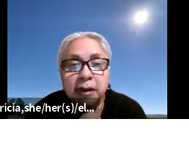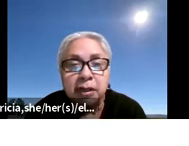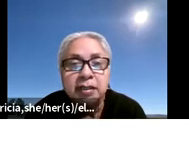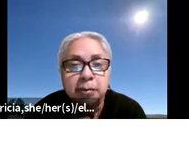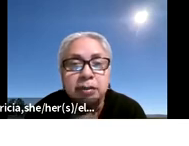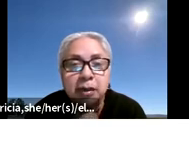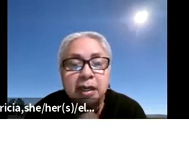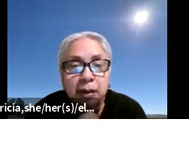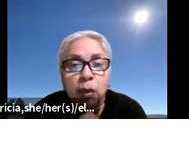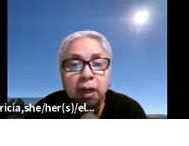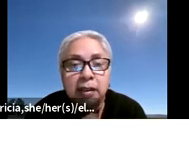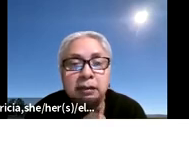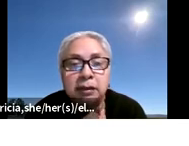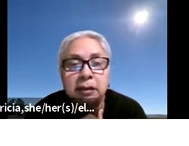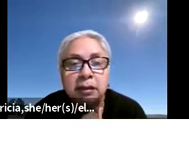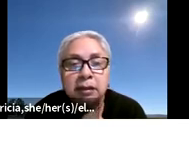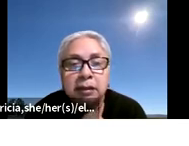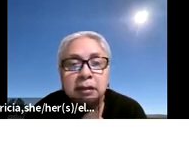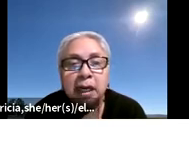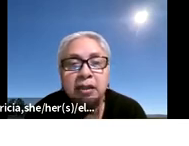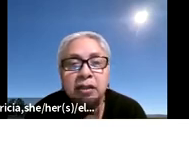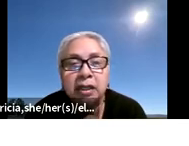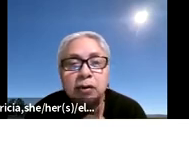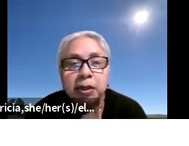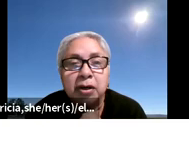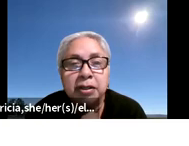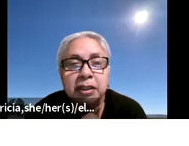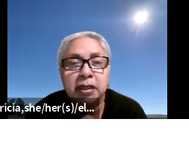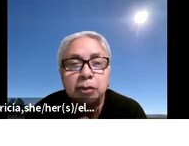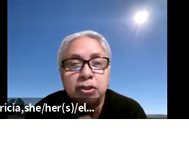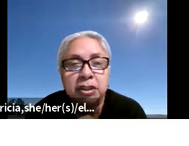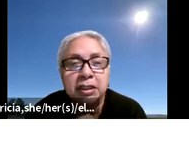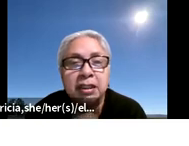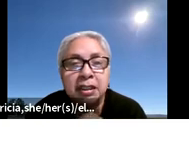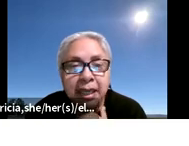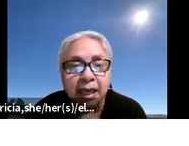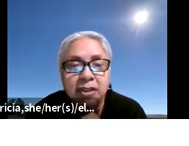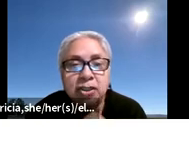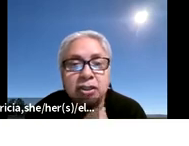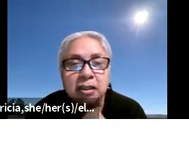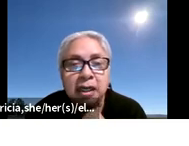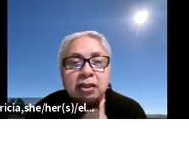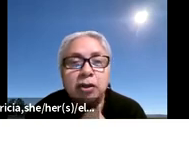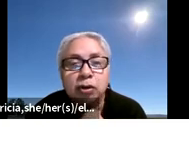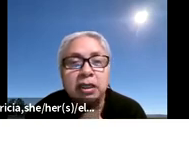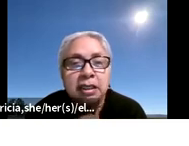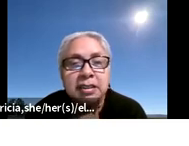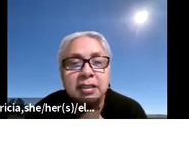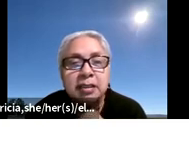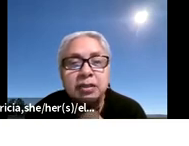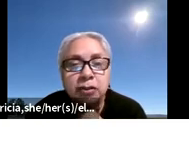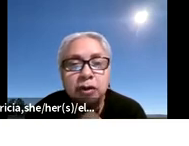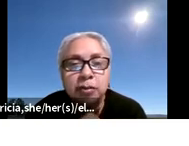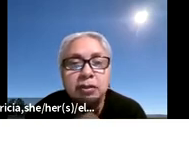in feminism as well. I think it will be hard to get emotionally attached. I think working